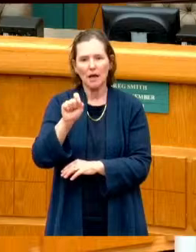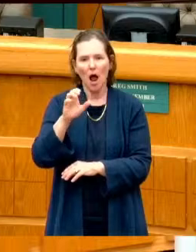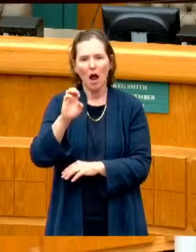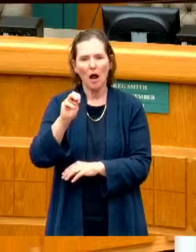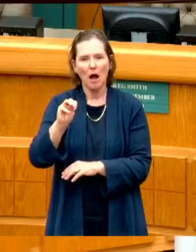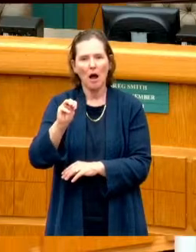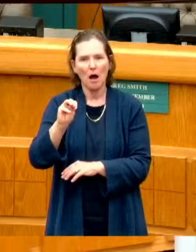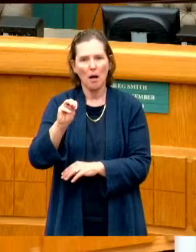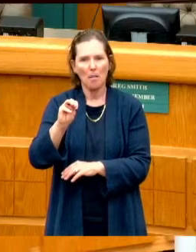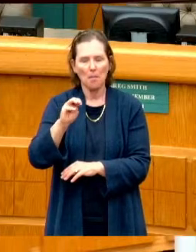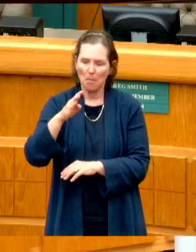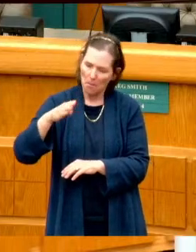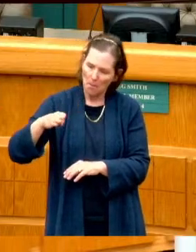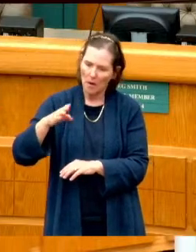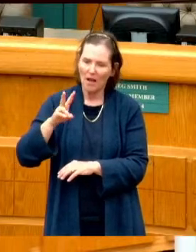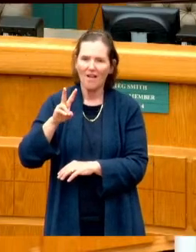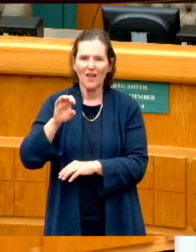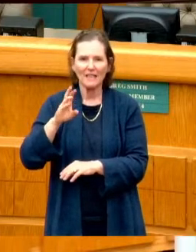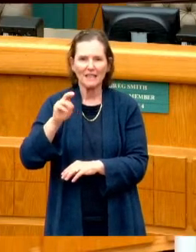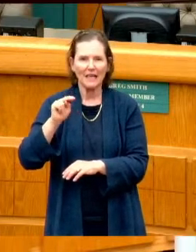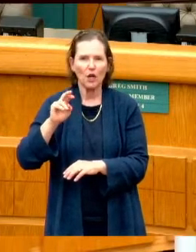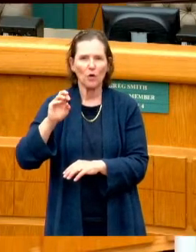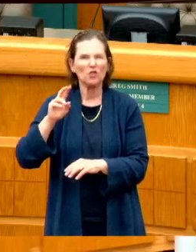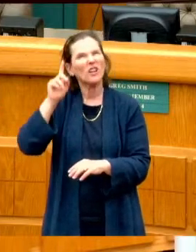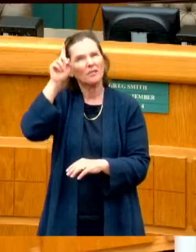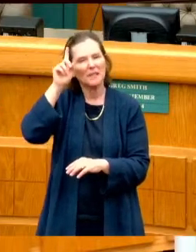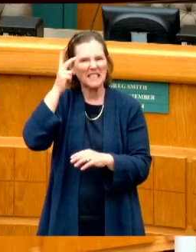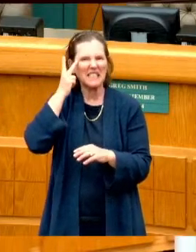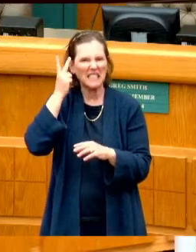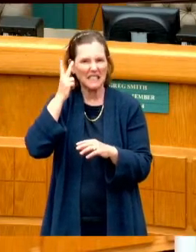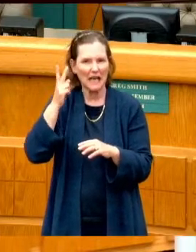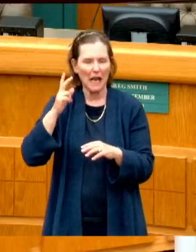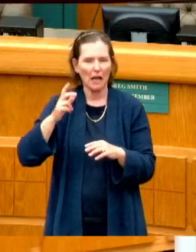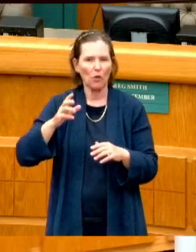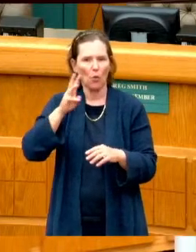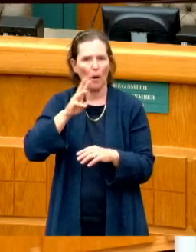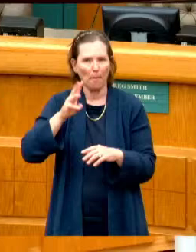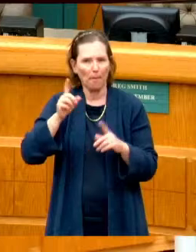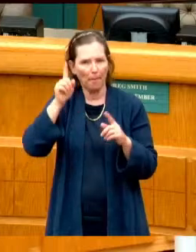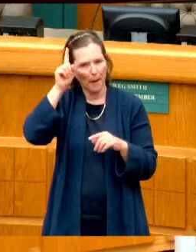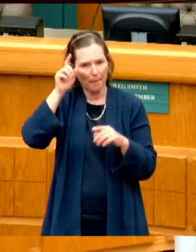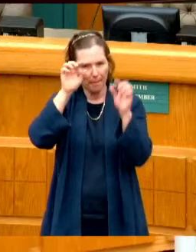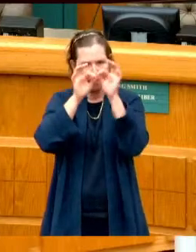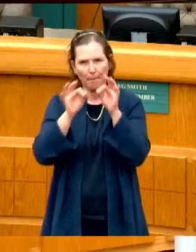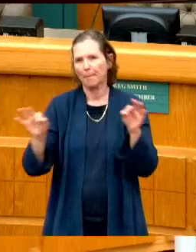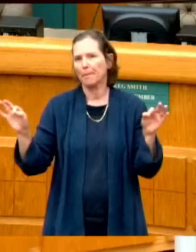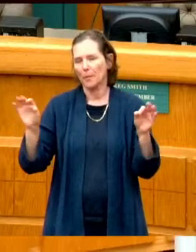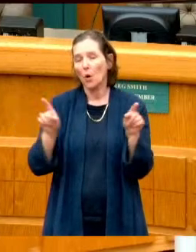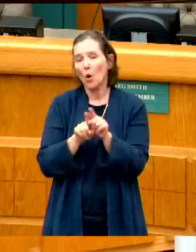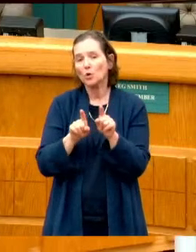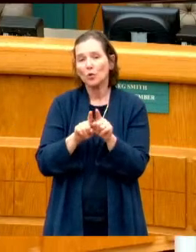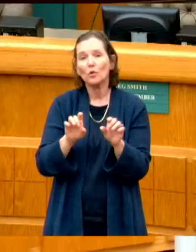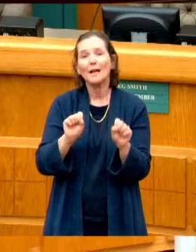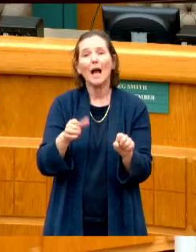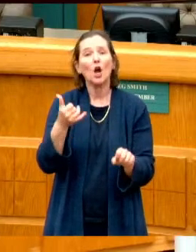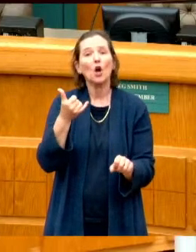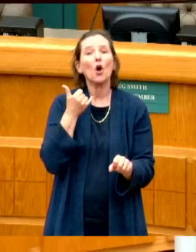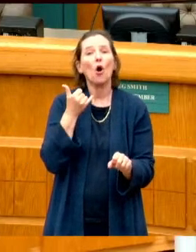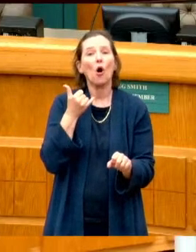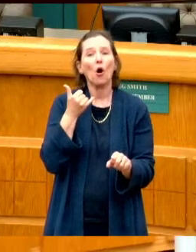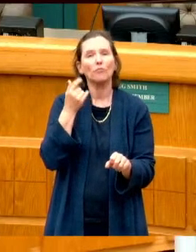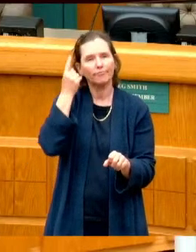cctexas.com/vaccine registration, as you see on the slide, or you can call us, and the mayor gave the number, and it's on the slide as well. And they can